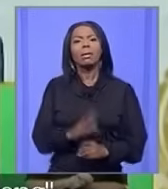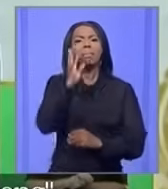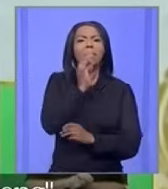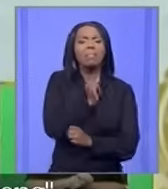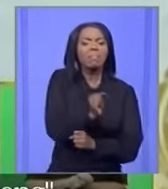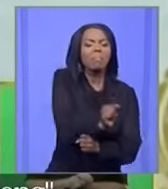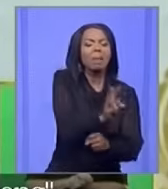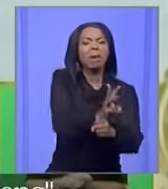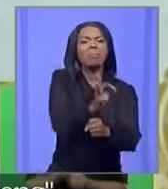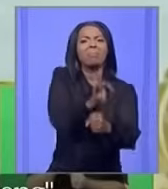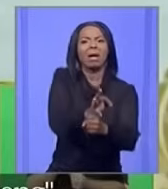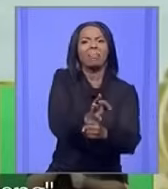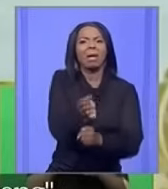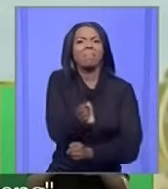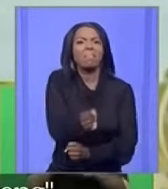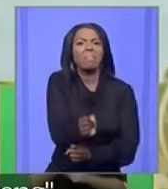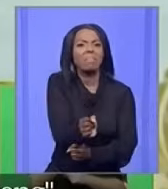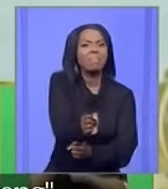no tatomkhulu,